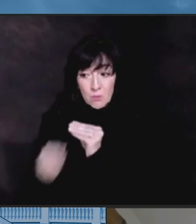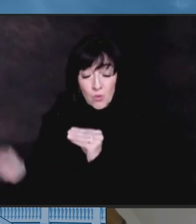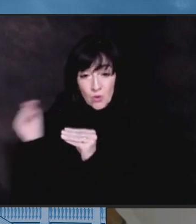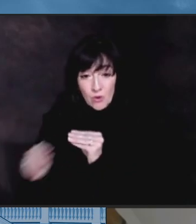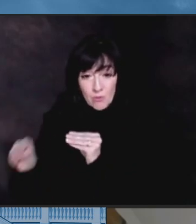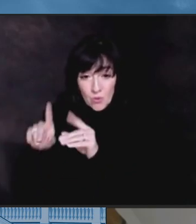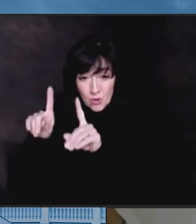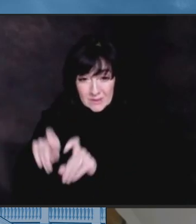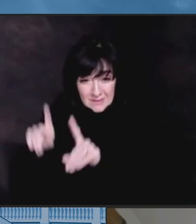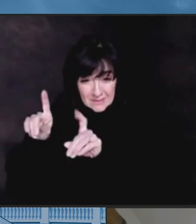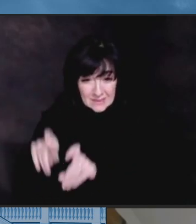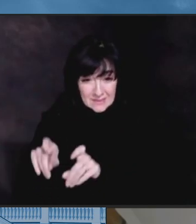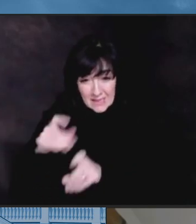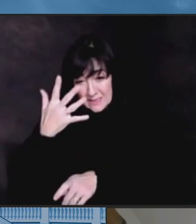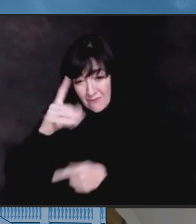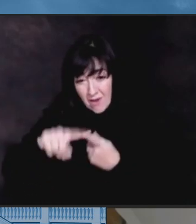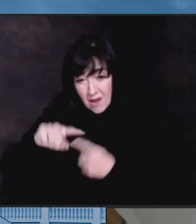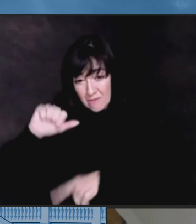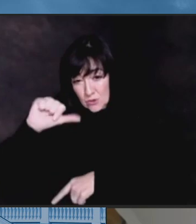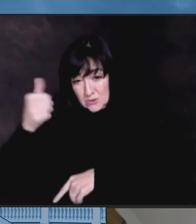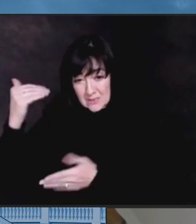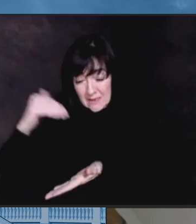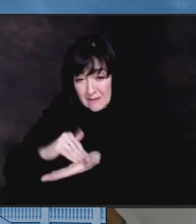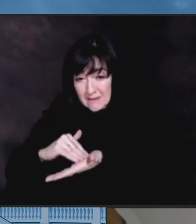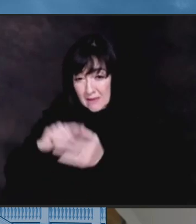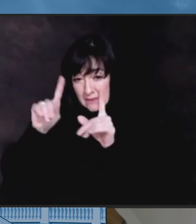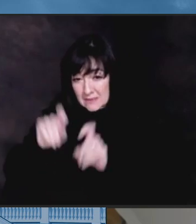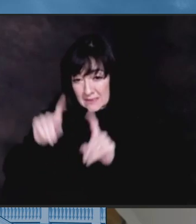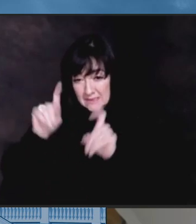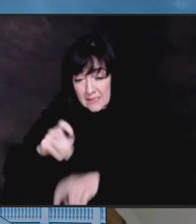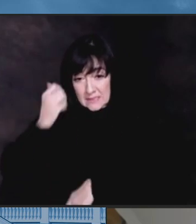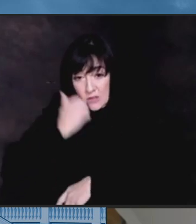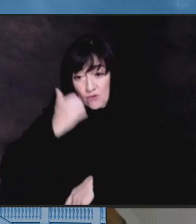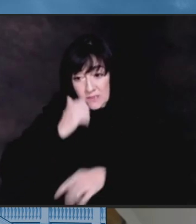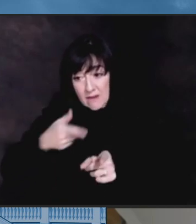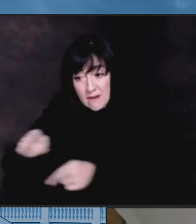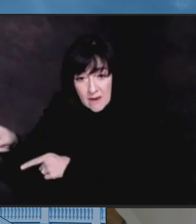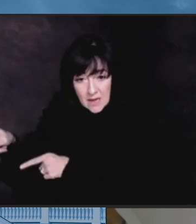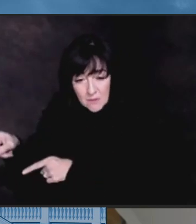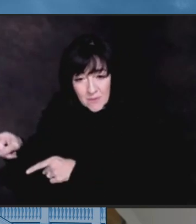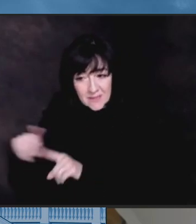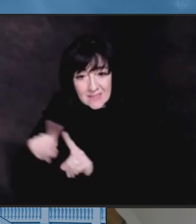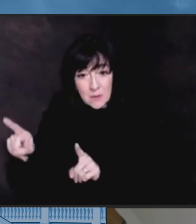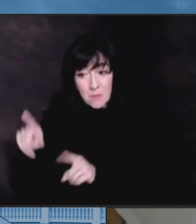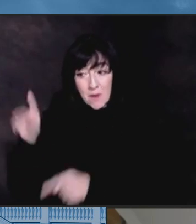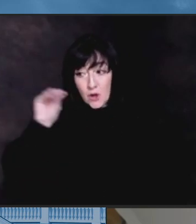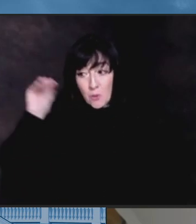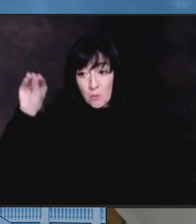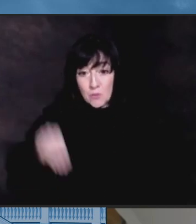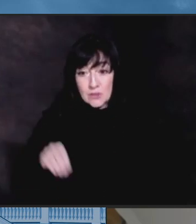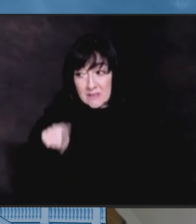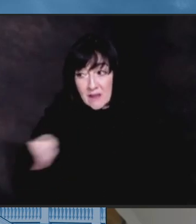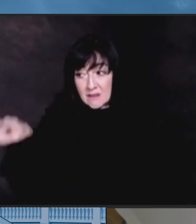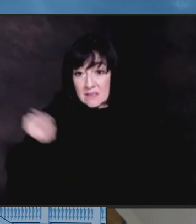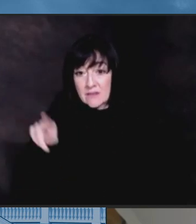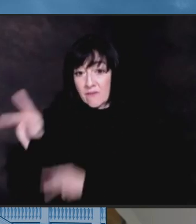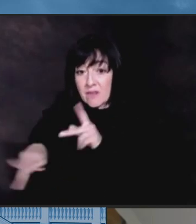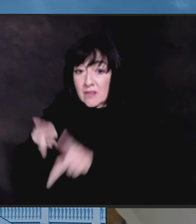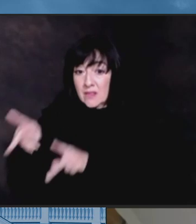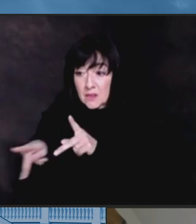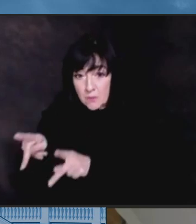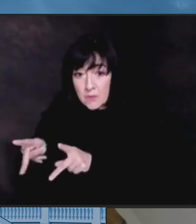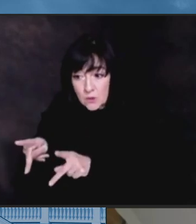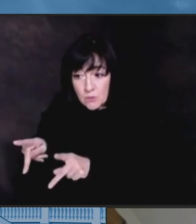to 10,000 tests in a given day, but the percent positive, so the percentage of those tests that are actually